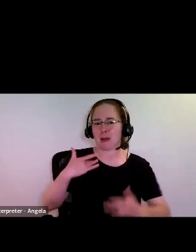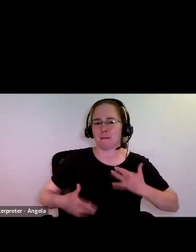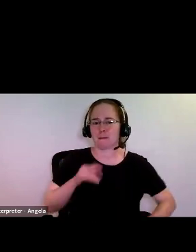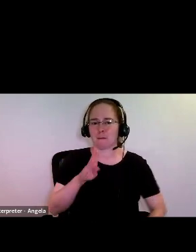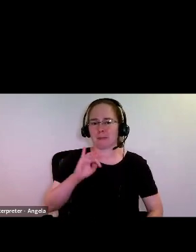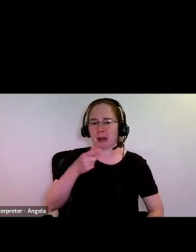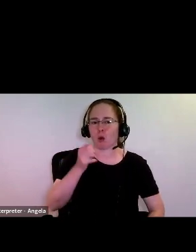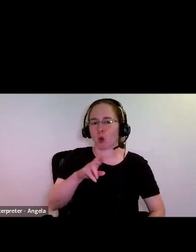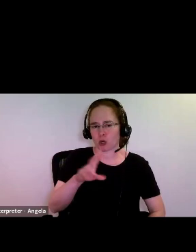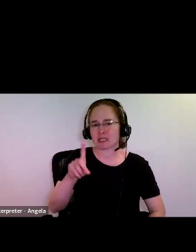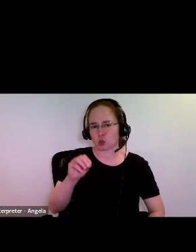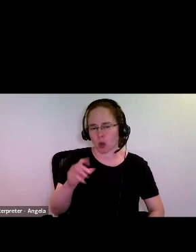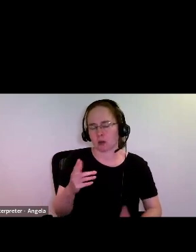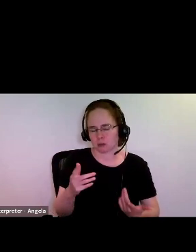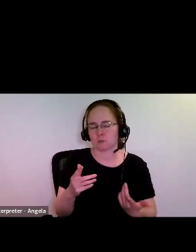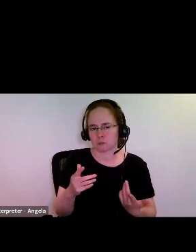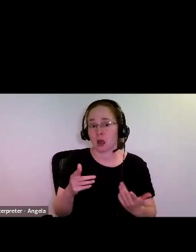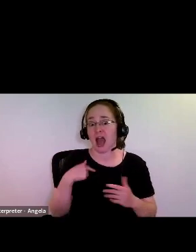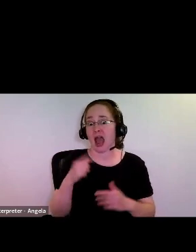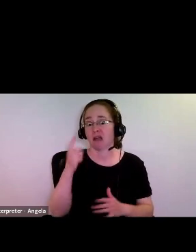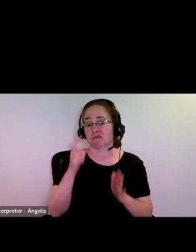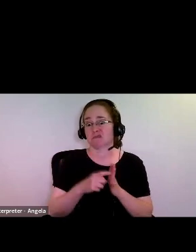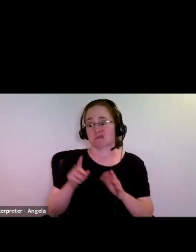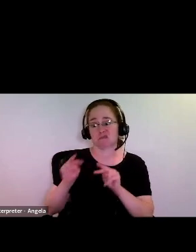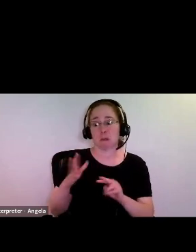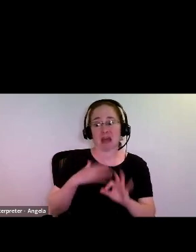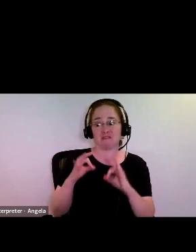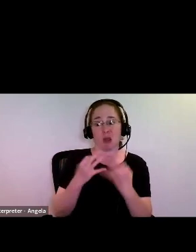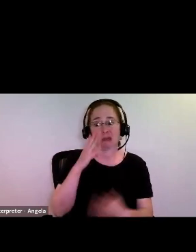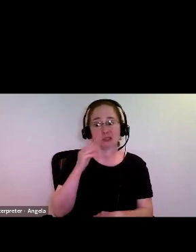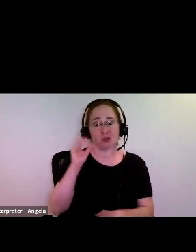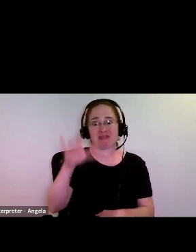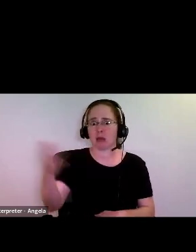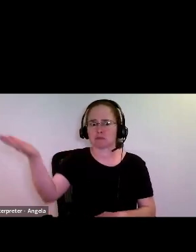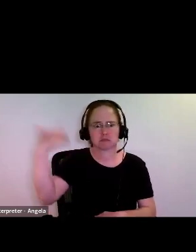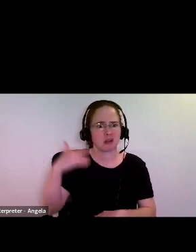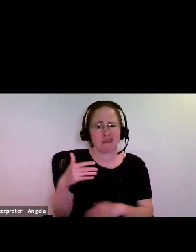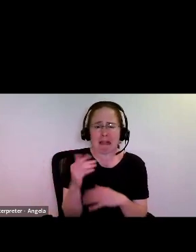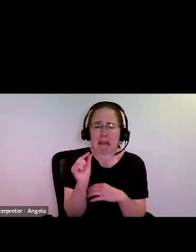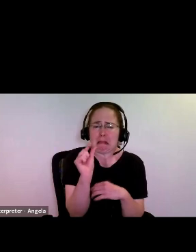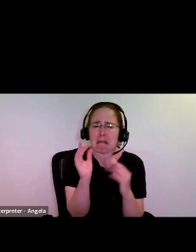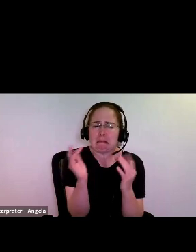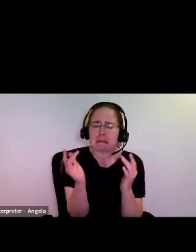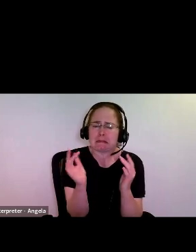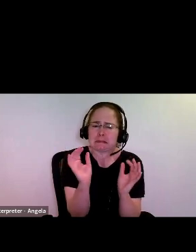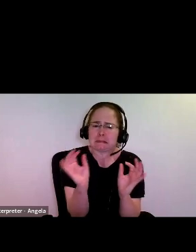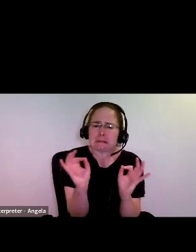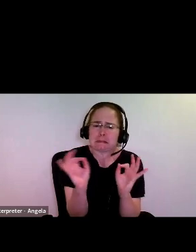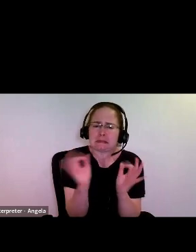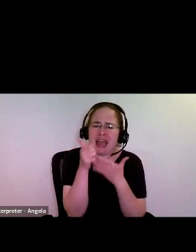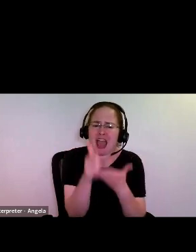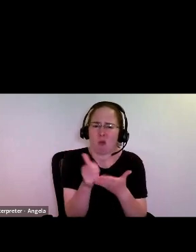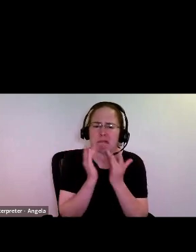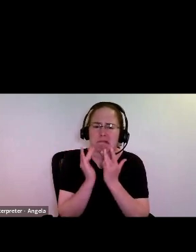child, and watched my family go through that during a time when there was very little help for